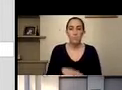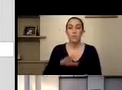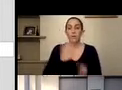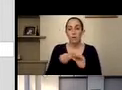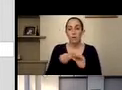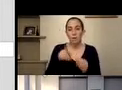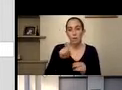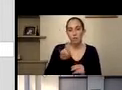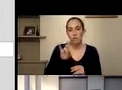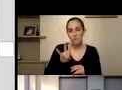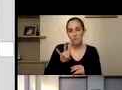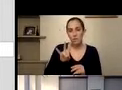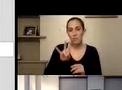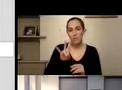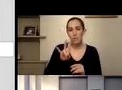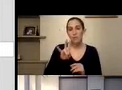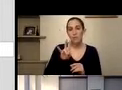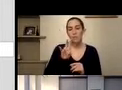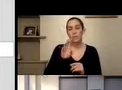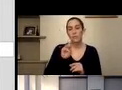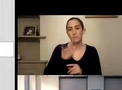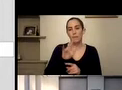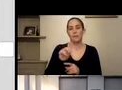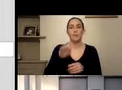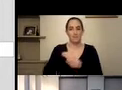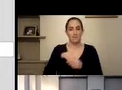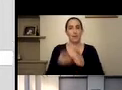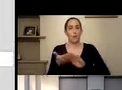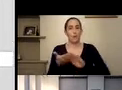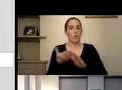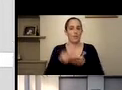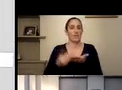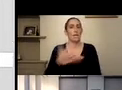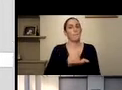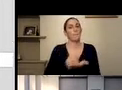in operating income.